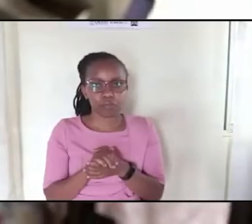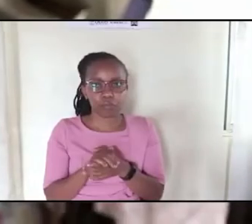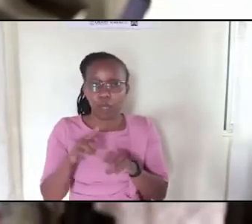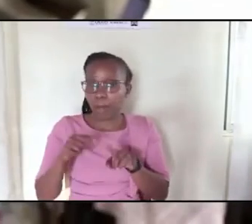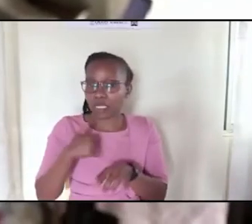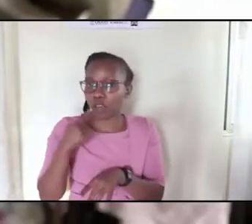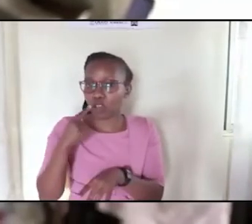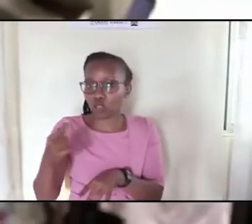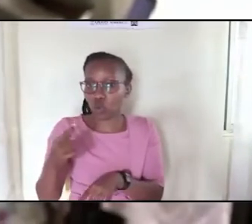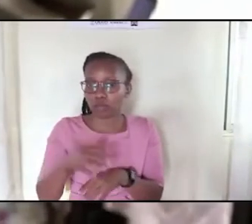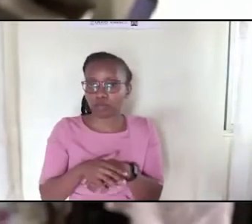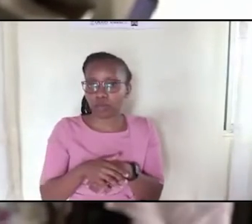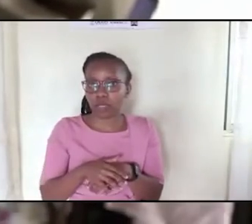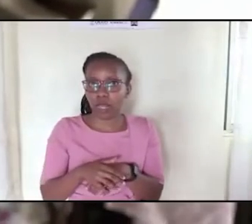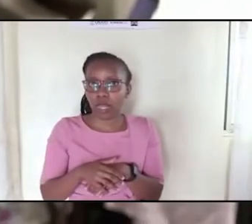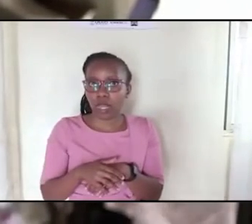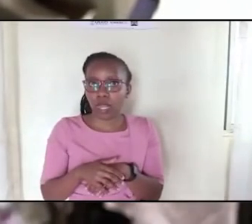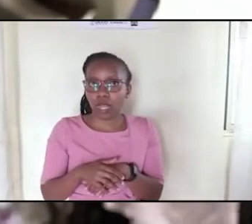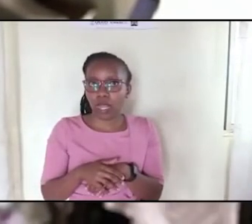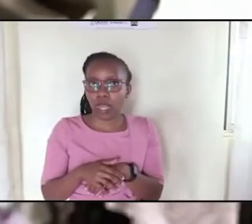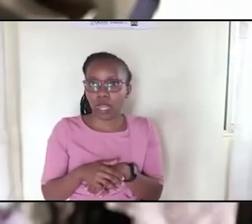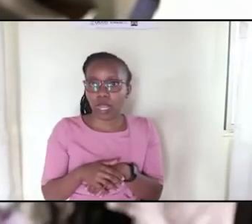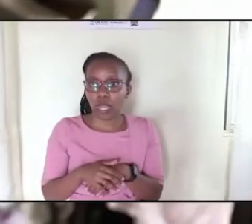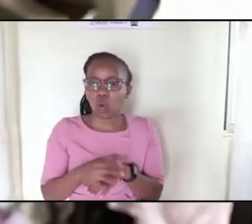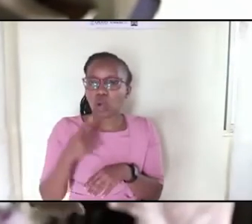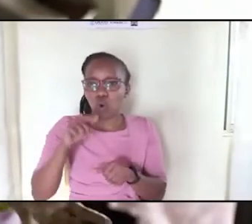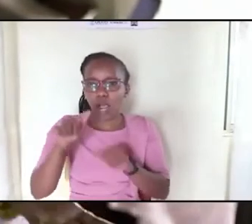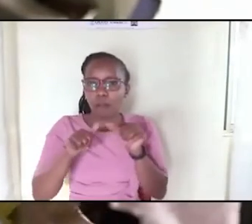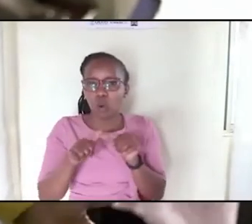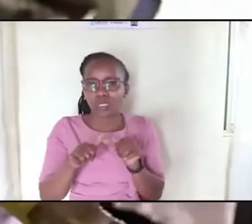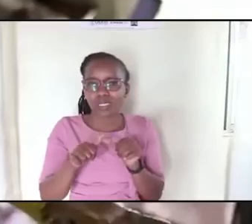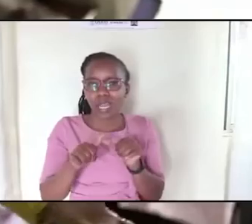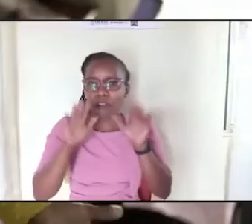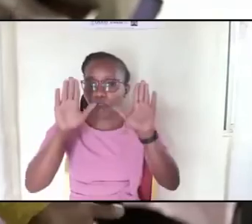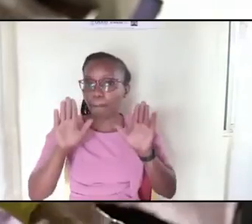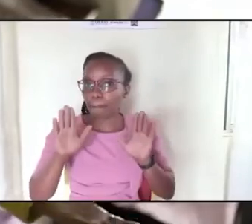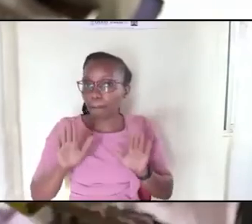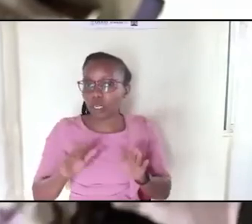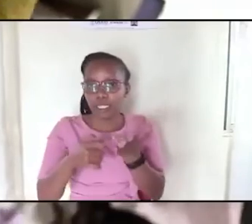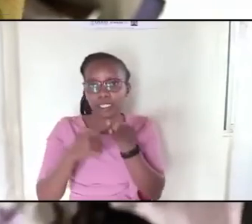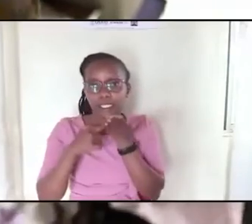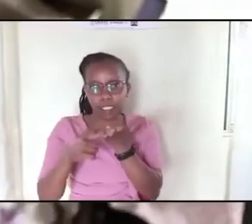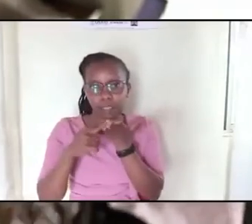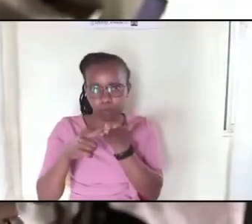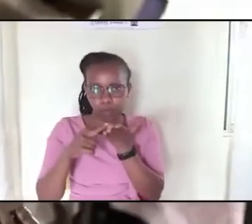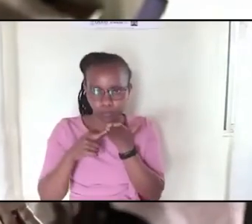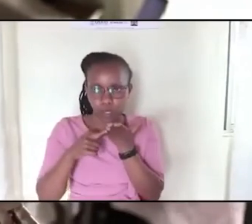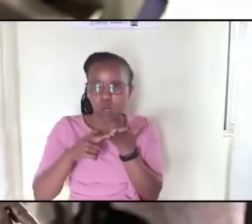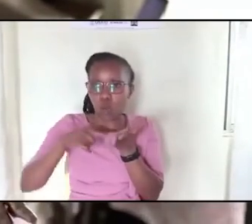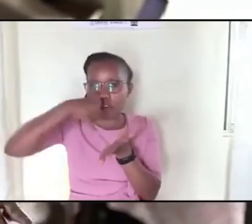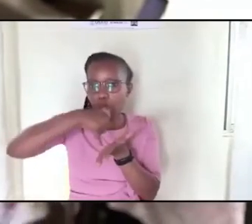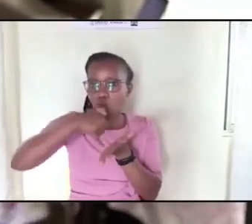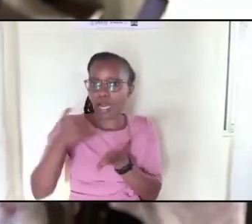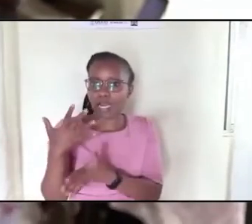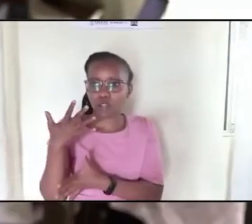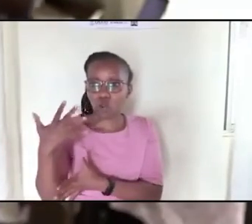telling her, we are here talking about something so weighty. We have included it in an even more weightier